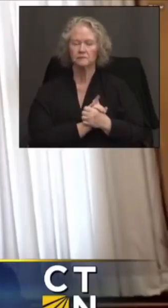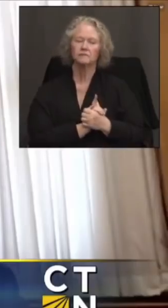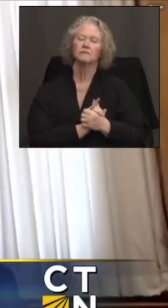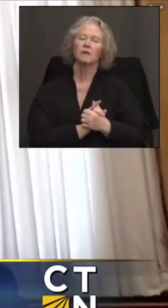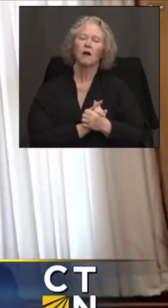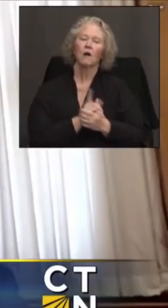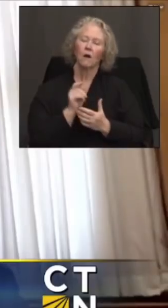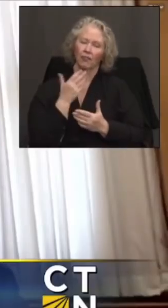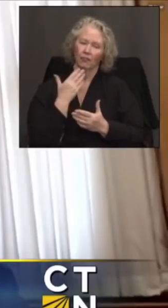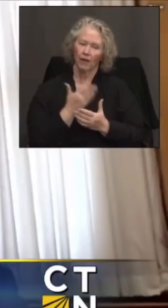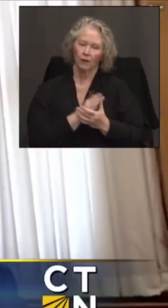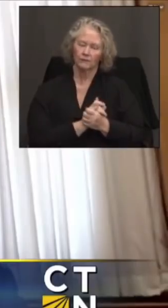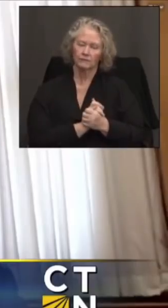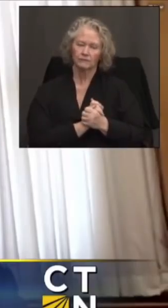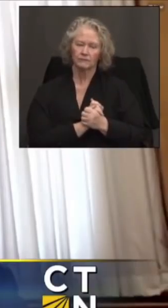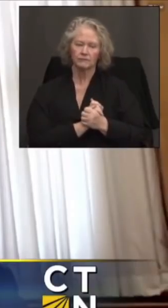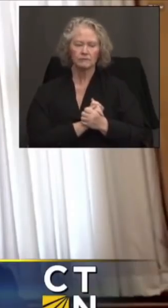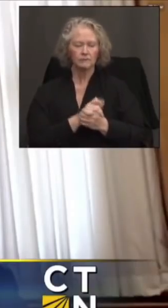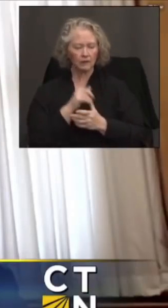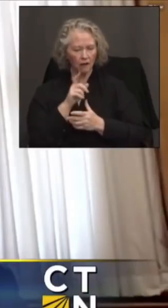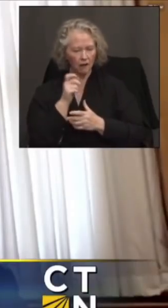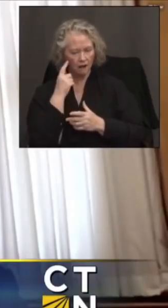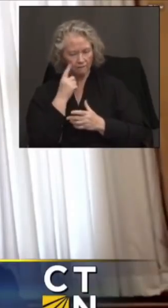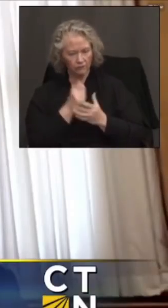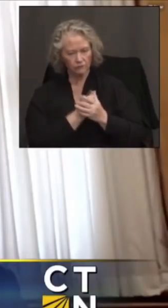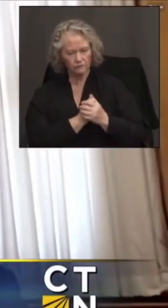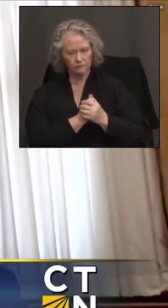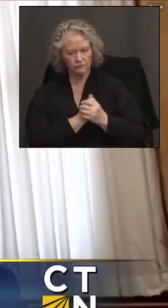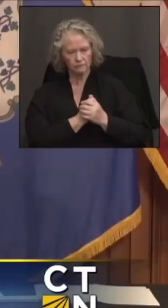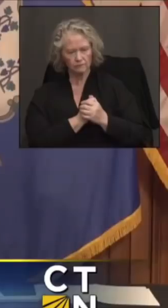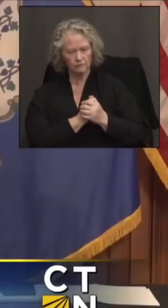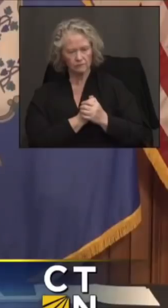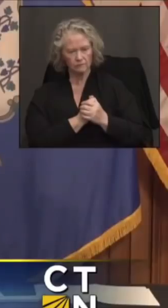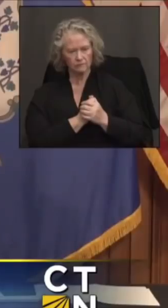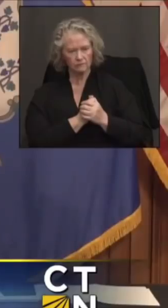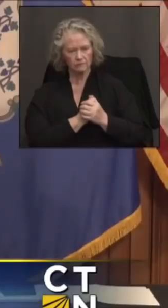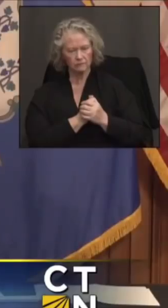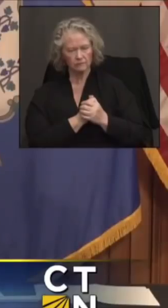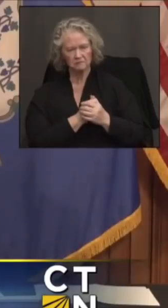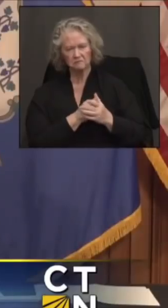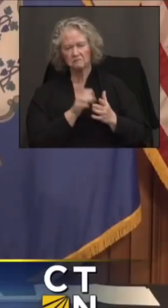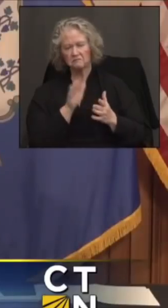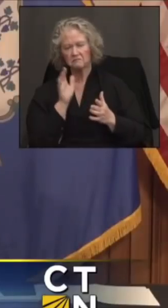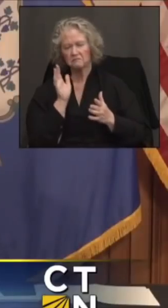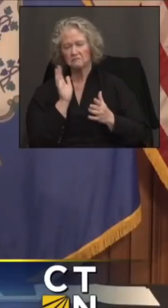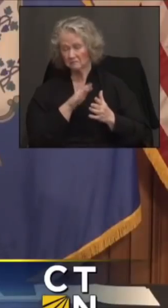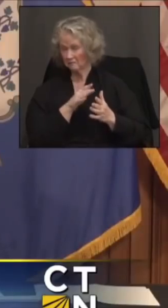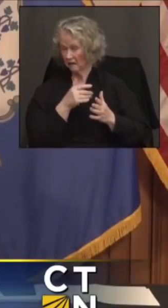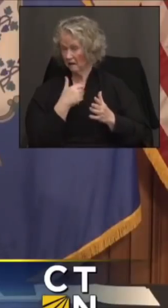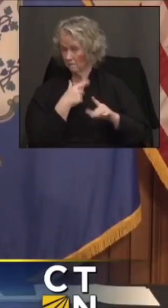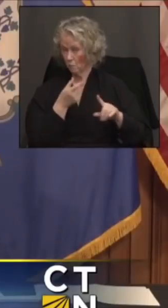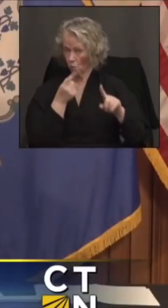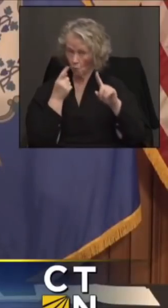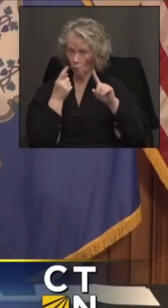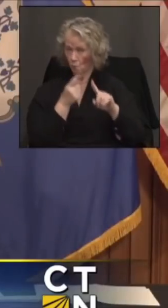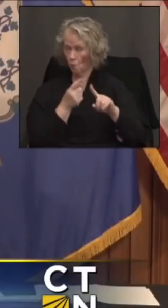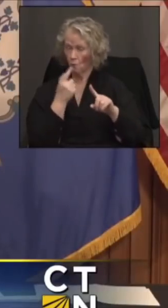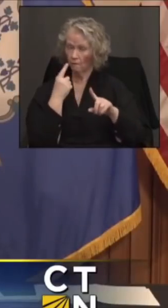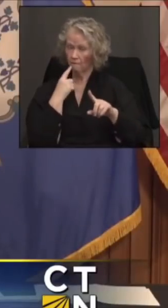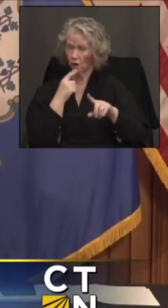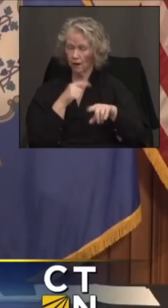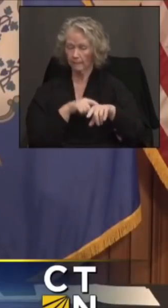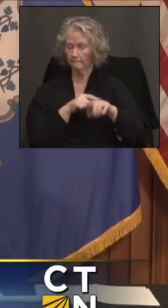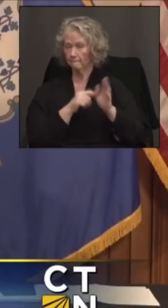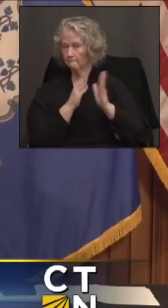Okay, thanks. Governor, could you tell me, did you have a time target when, you were hoping to